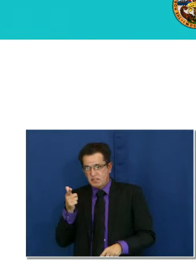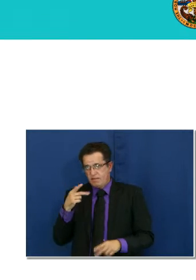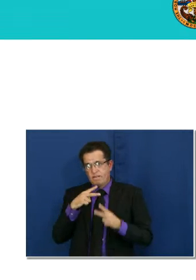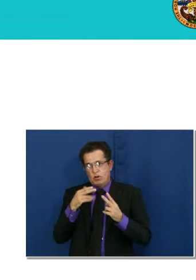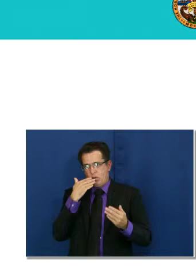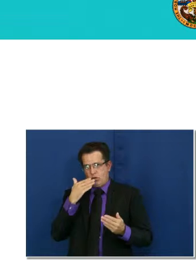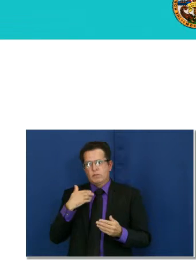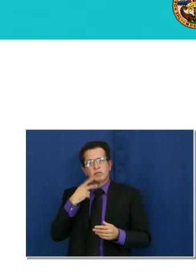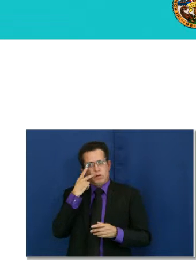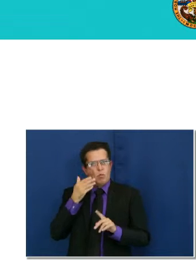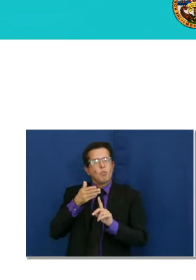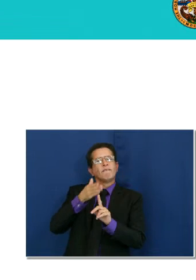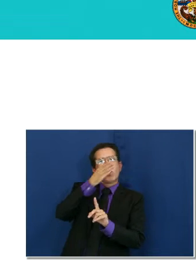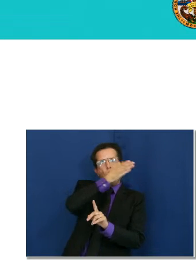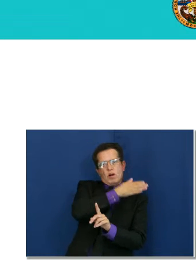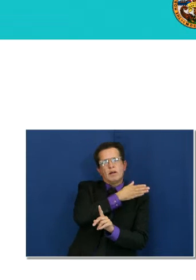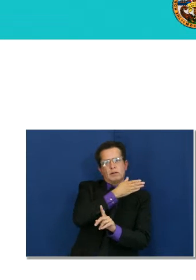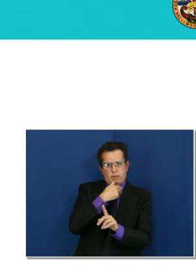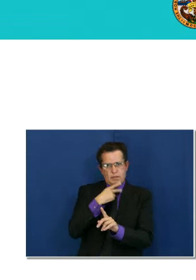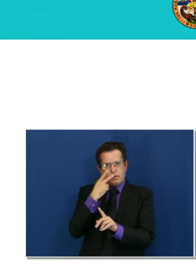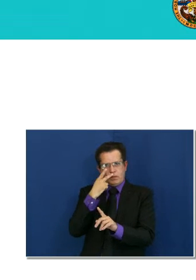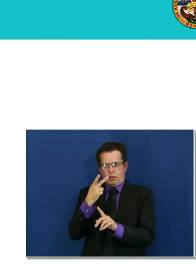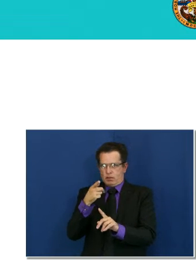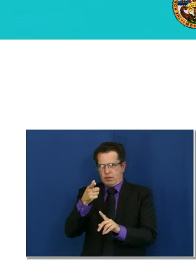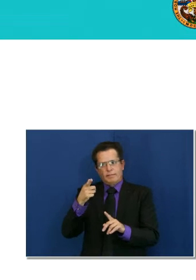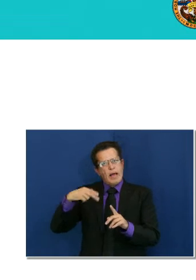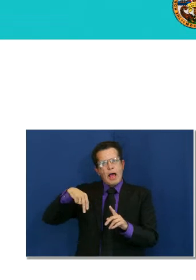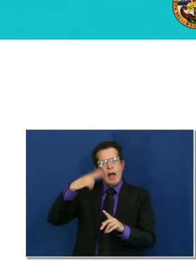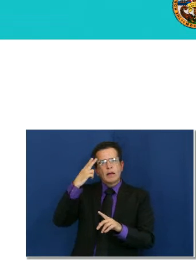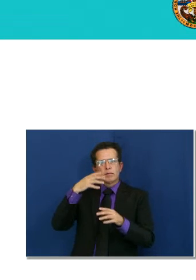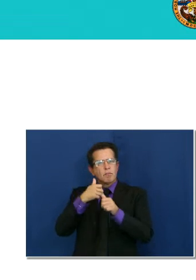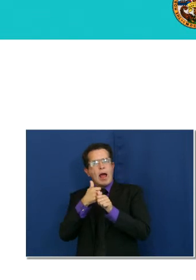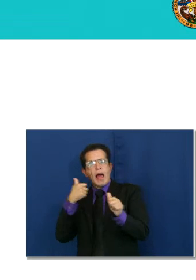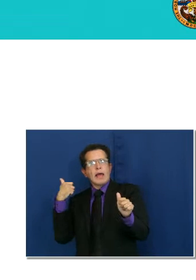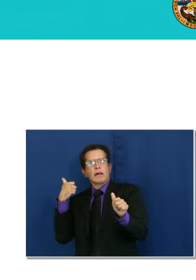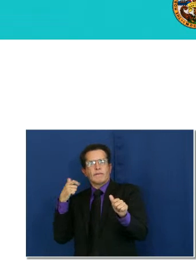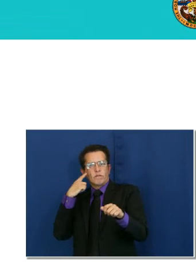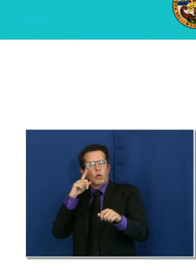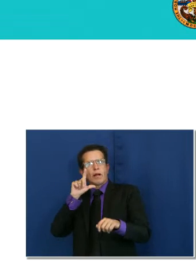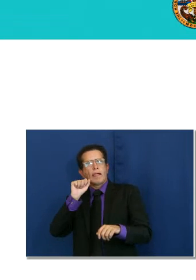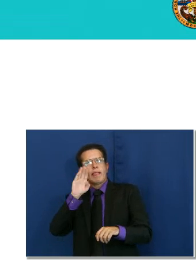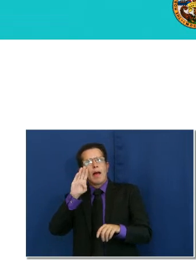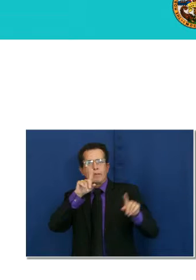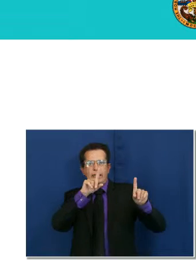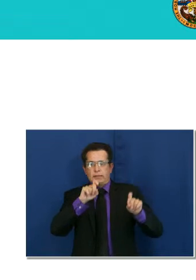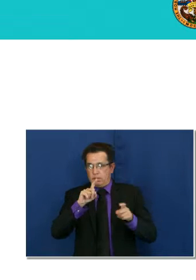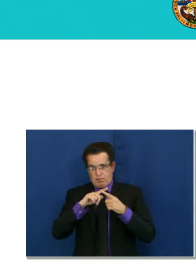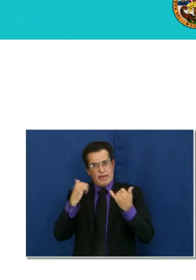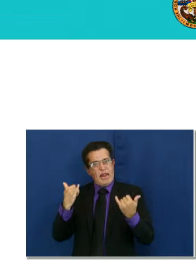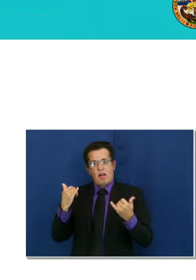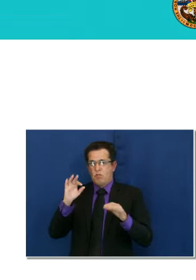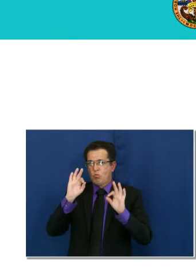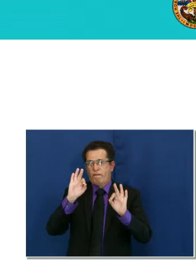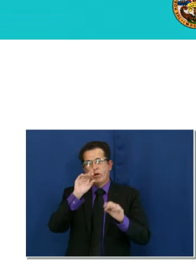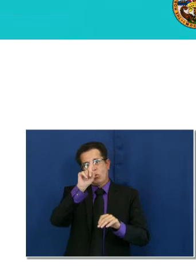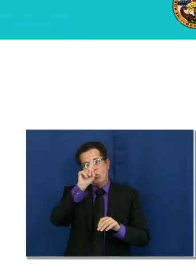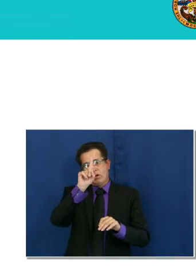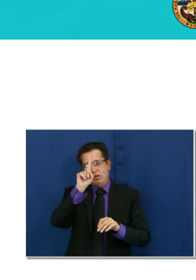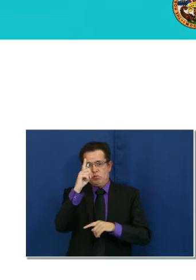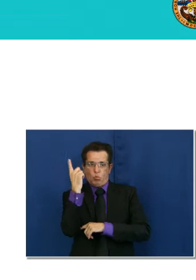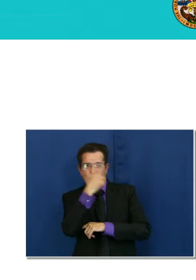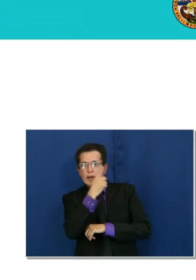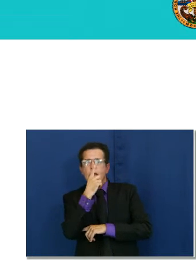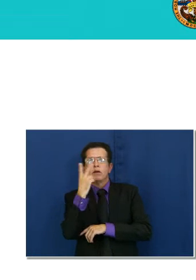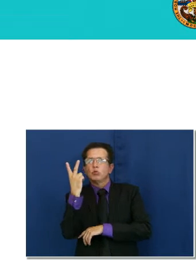encountered at a previous surge where we saw these go to unacceptable levels. Our healthcare system partners are doing great, between 1.5 and